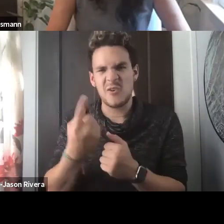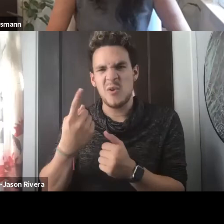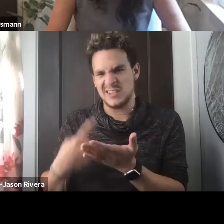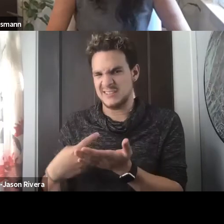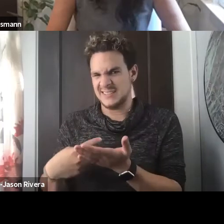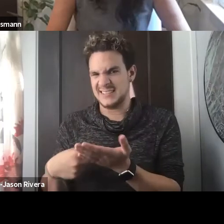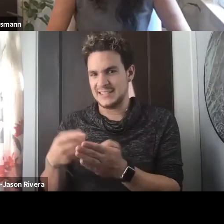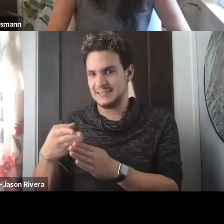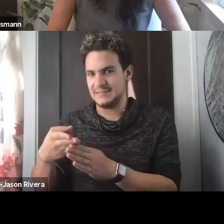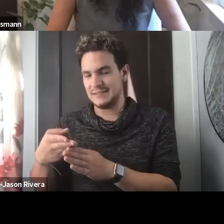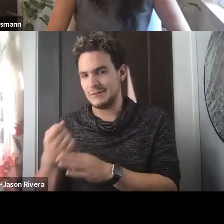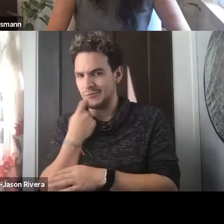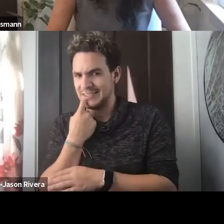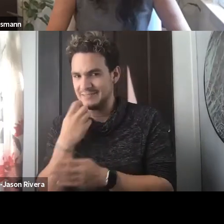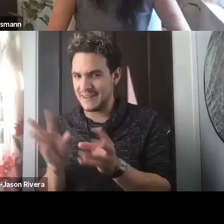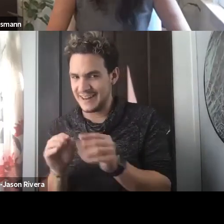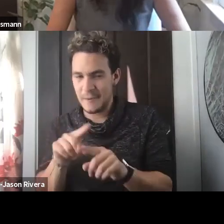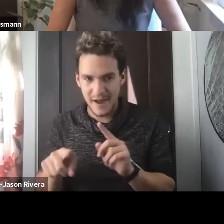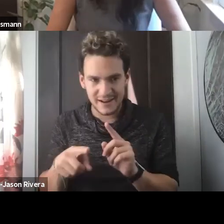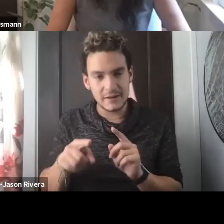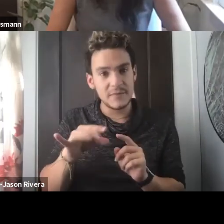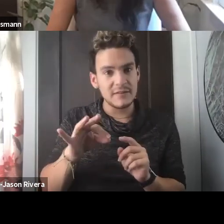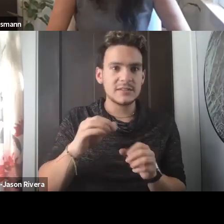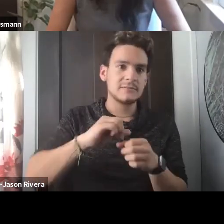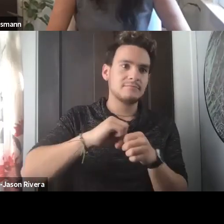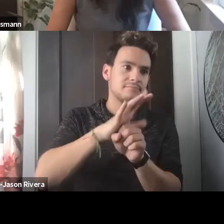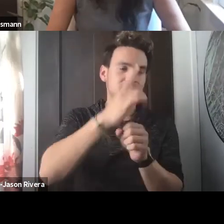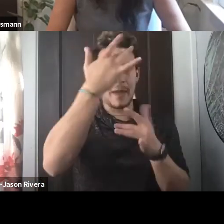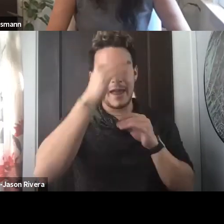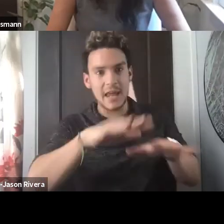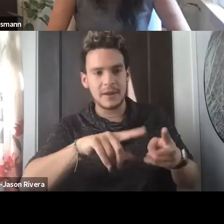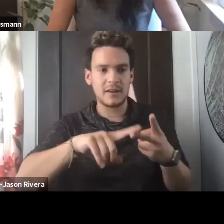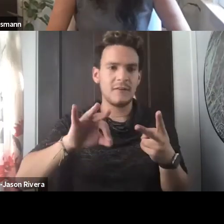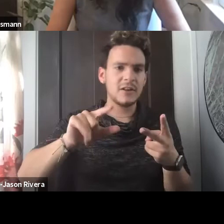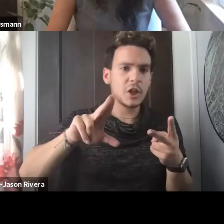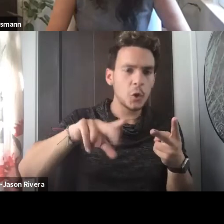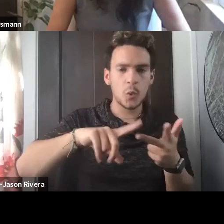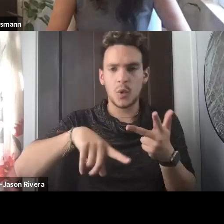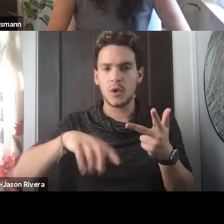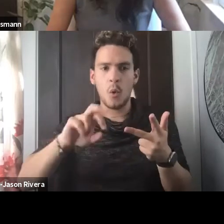our last meeting, but whether it's a pandemic, flu season, or a